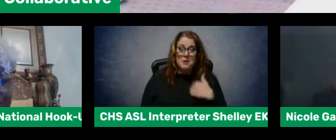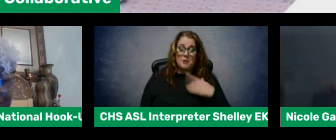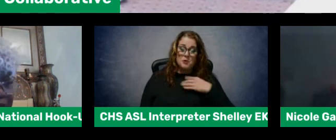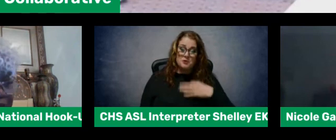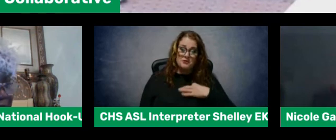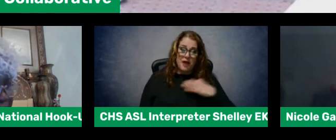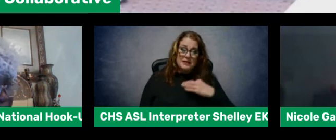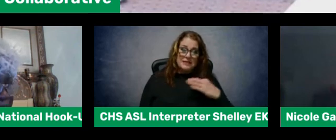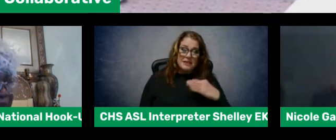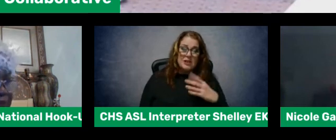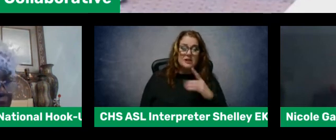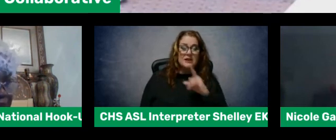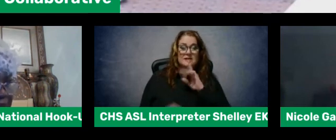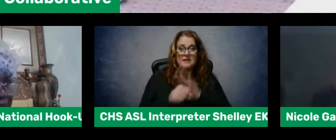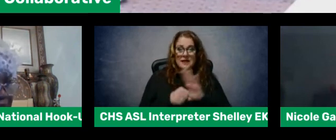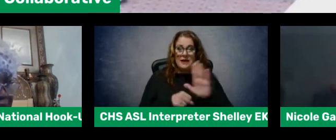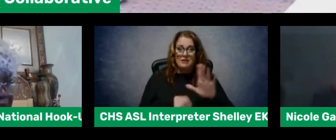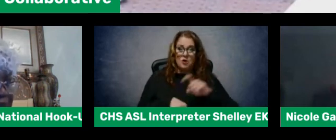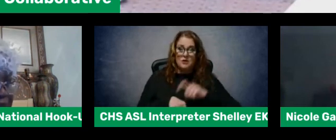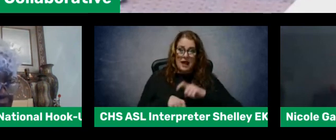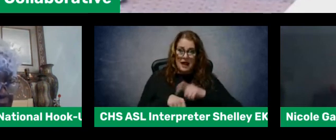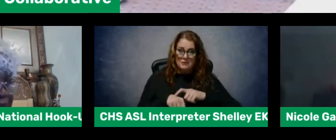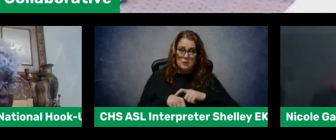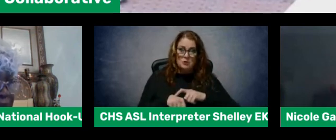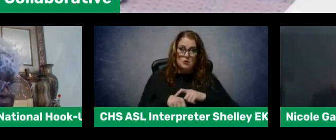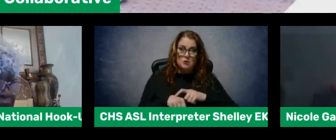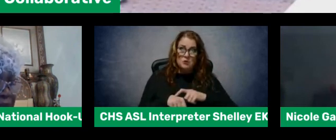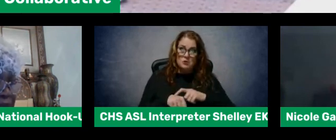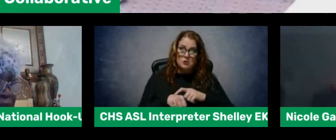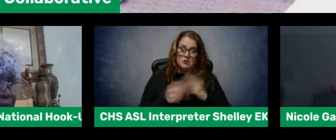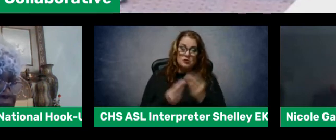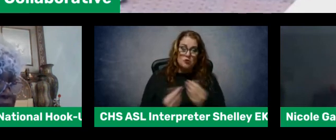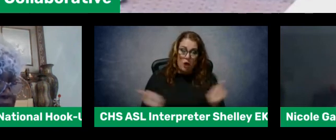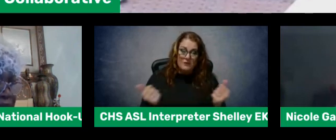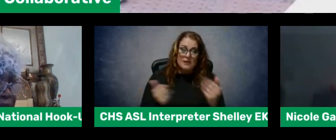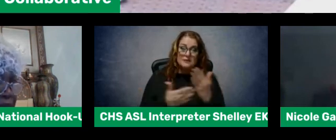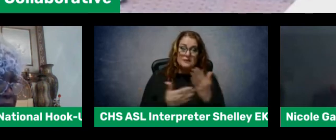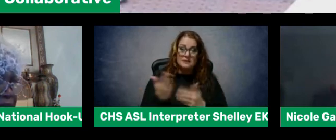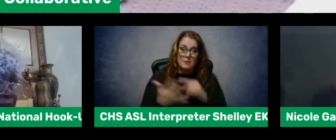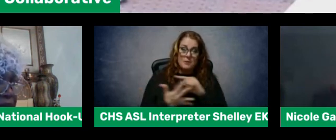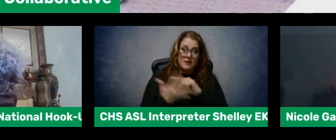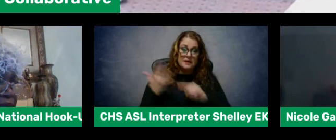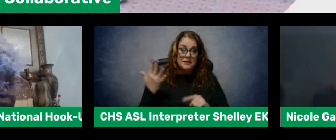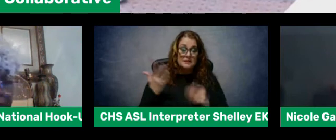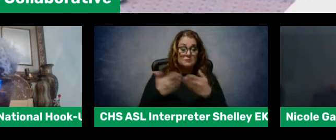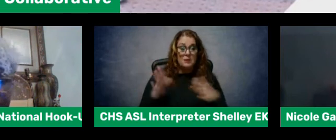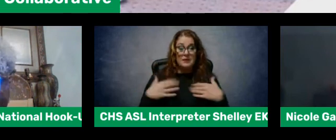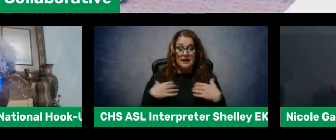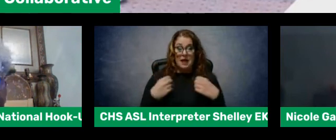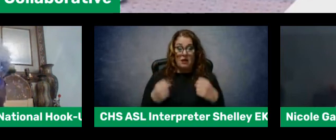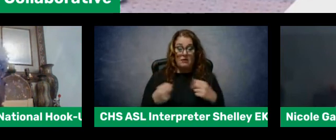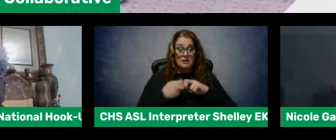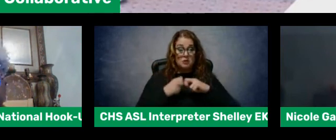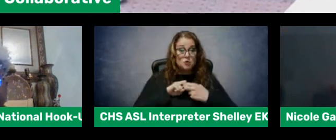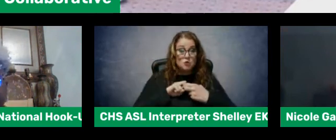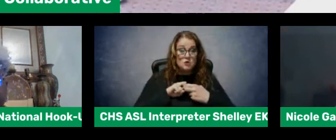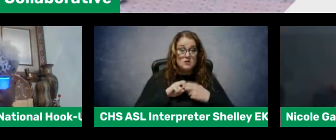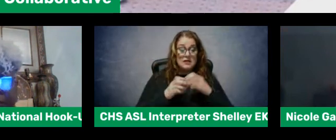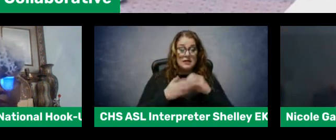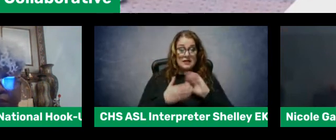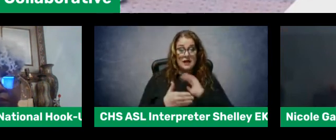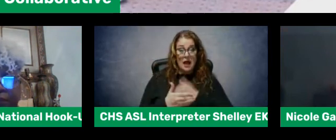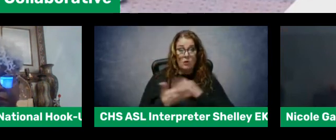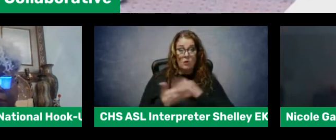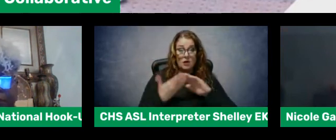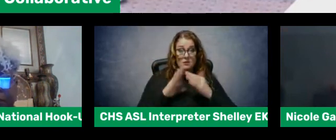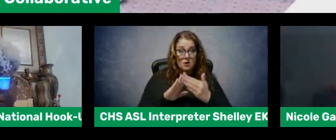volunteer and dedicate their time to solving some of these public health issues in our community. And